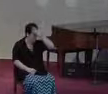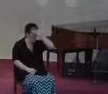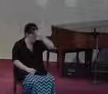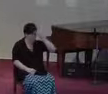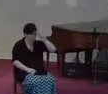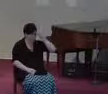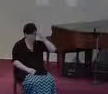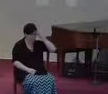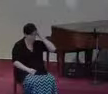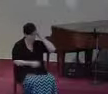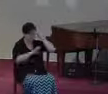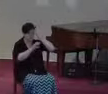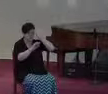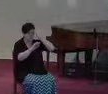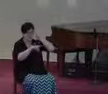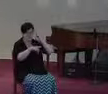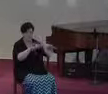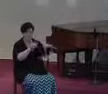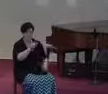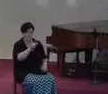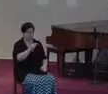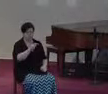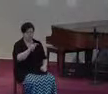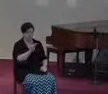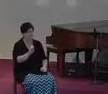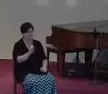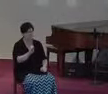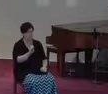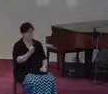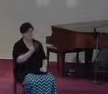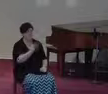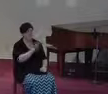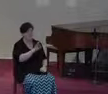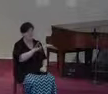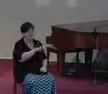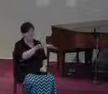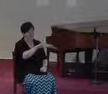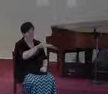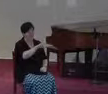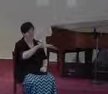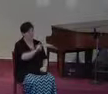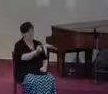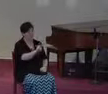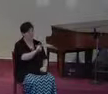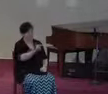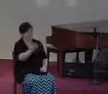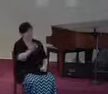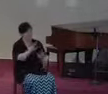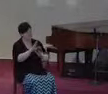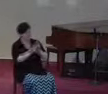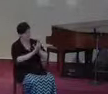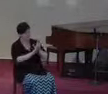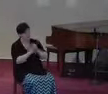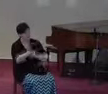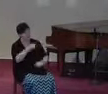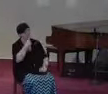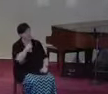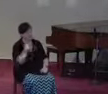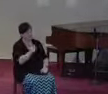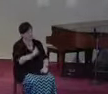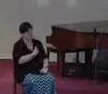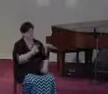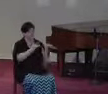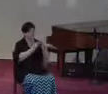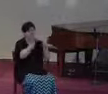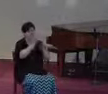The capstone of the canon of the Bible. It tells us of Jesus' return